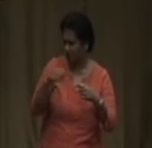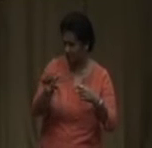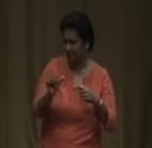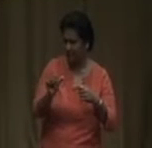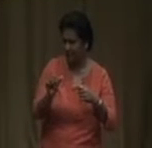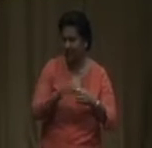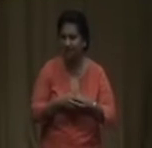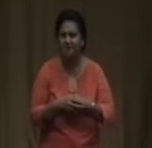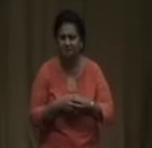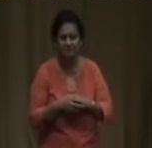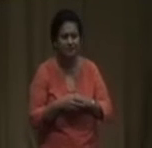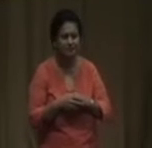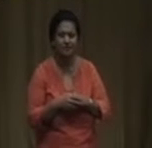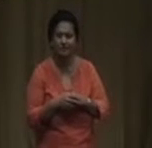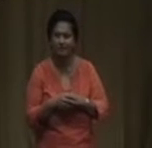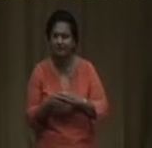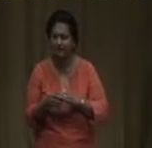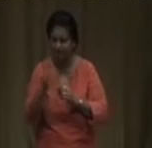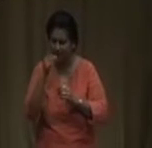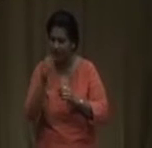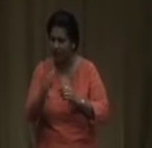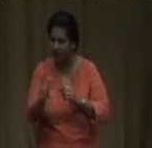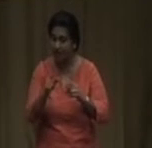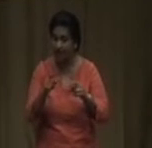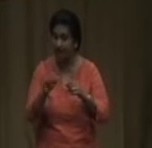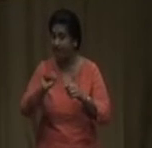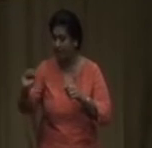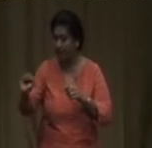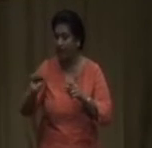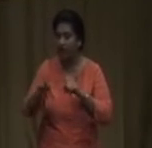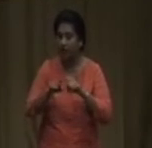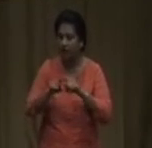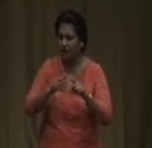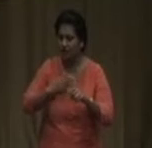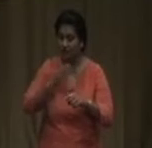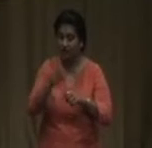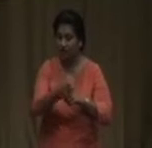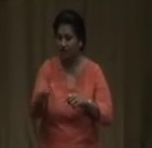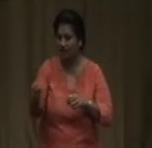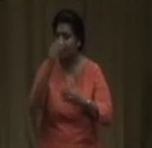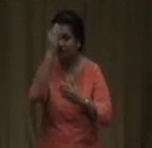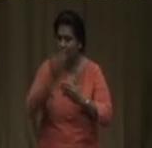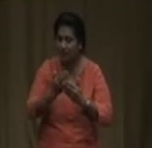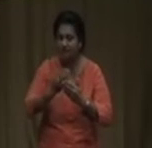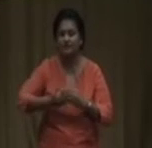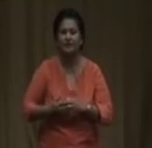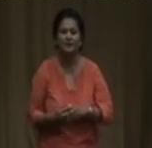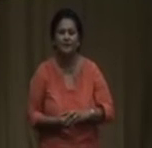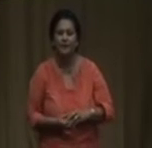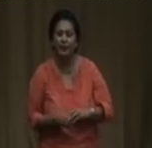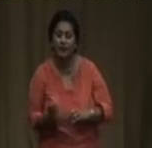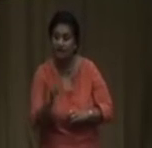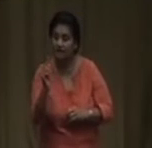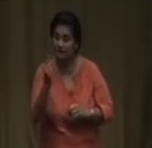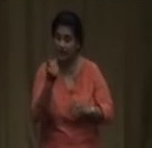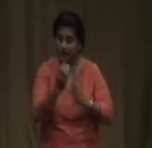outcomes for the course, but also in pursuit of their own learning interests? And in fact, one of our very first prototype courses